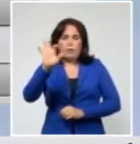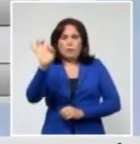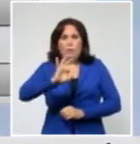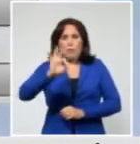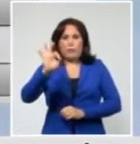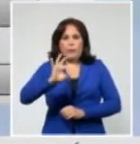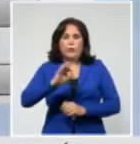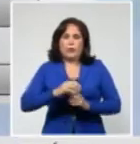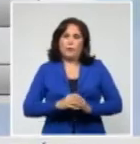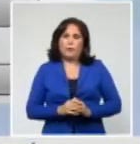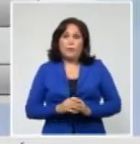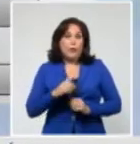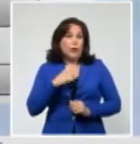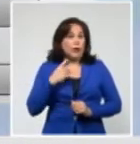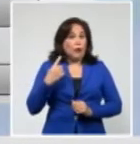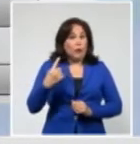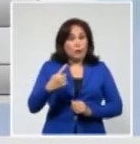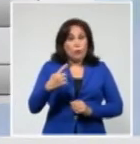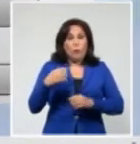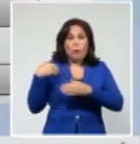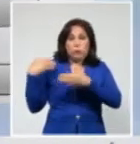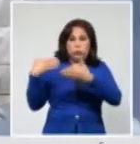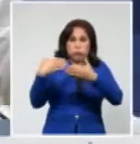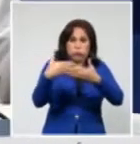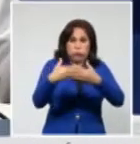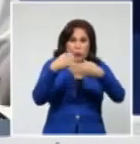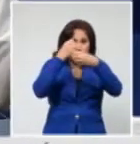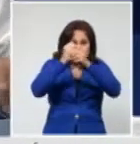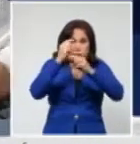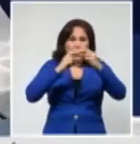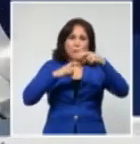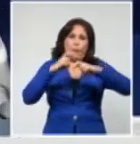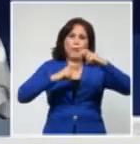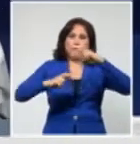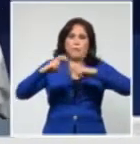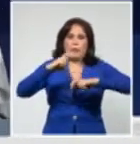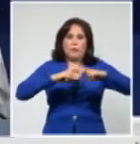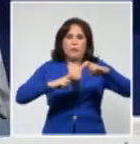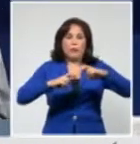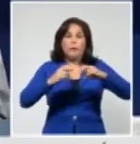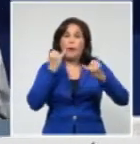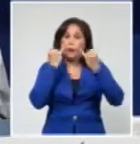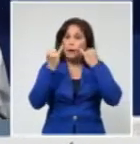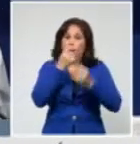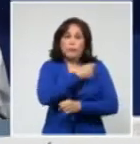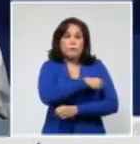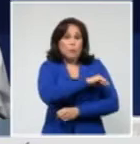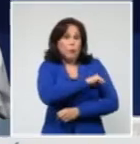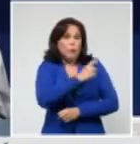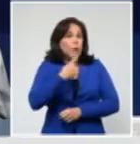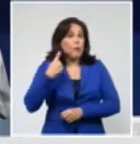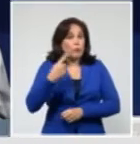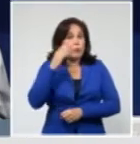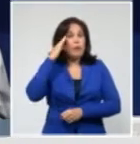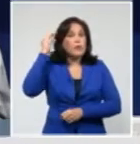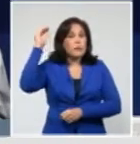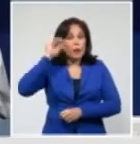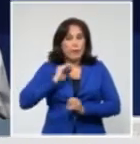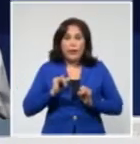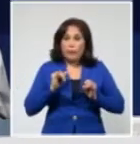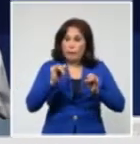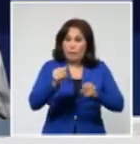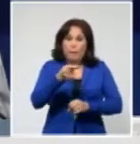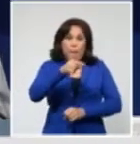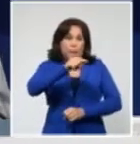531,928, of which 5,055, or 0.95%,